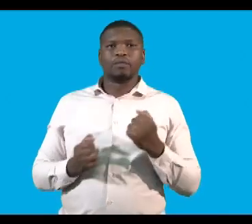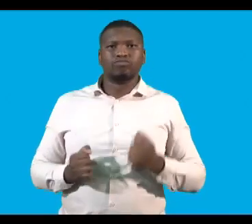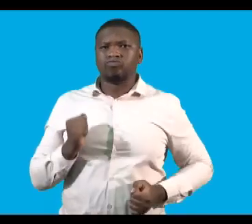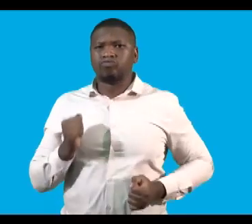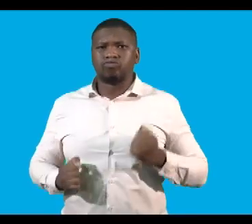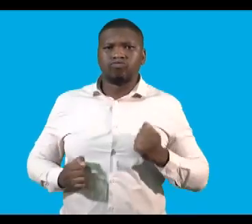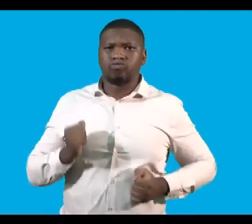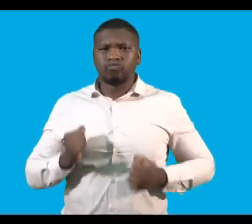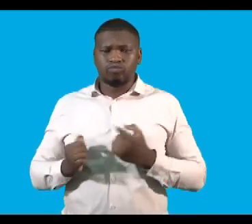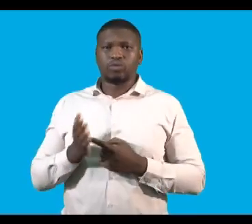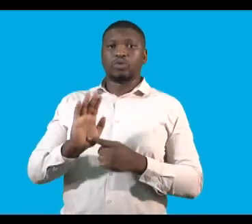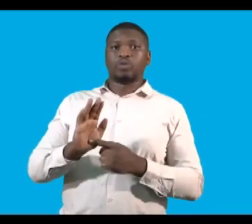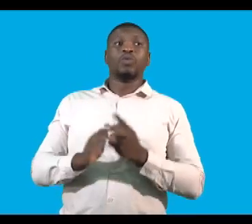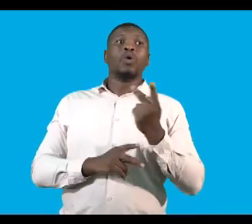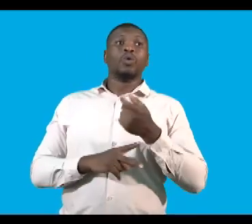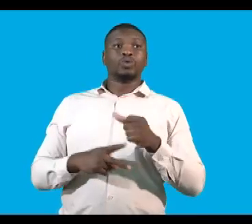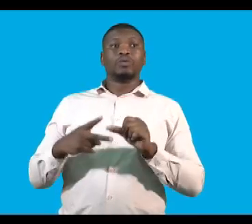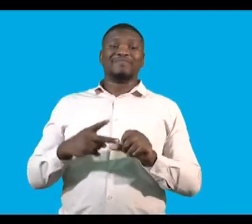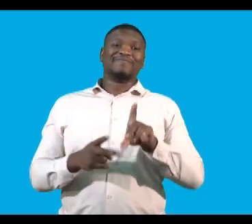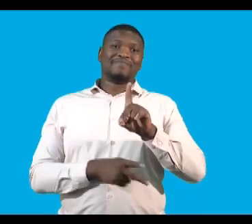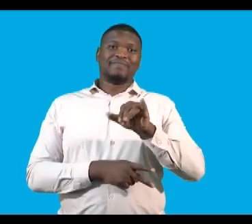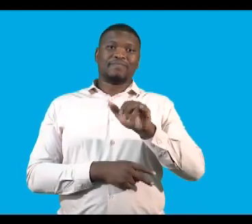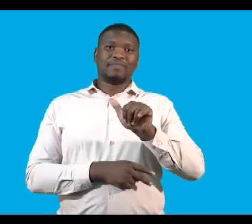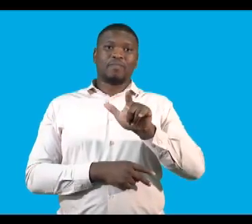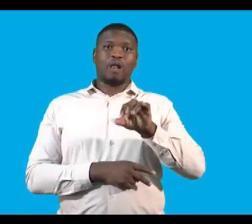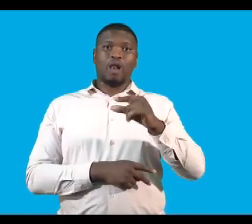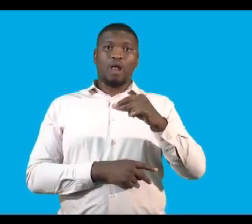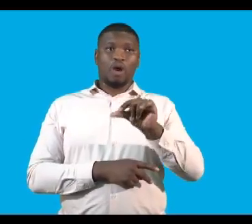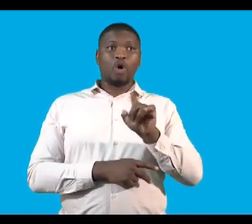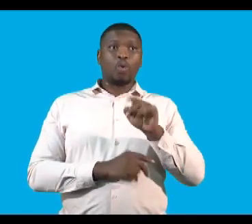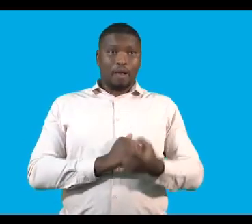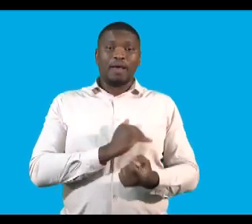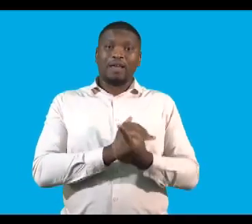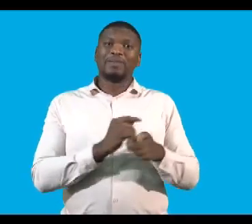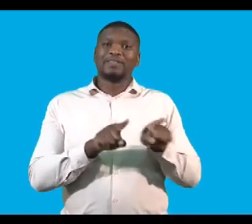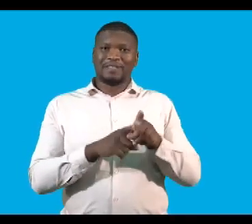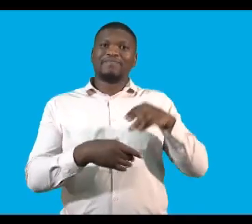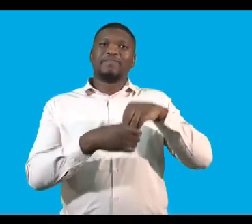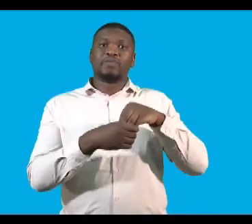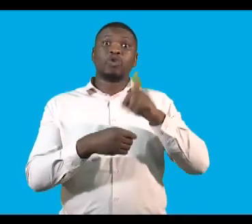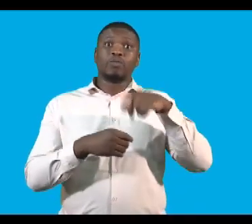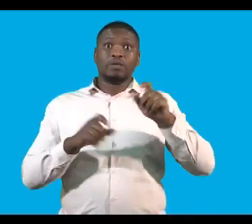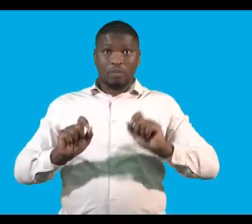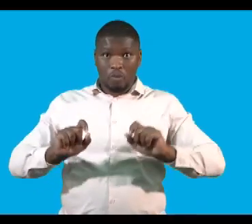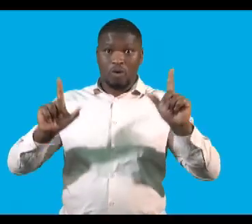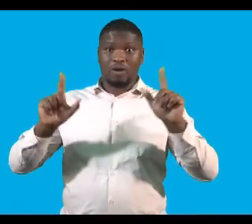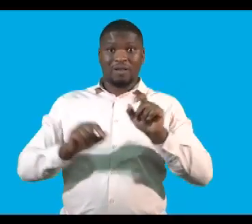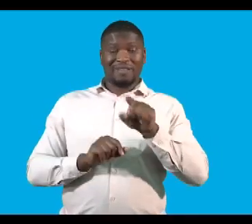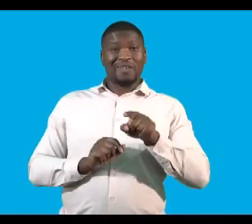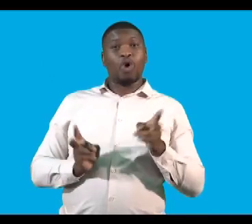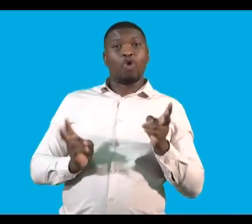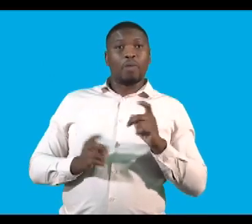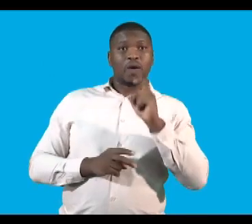running, for example. Then, of course, the dialogue format. You will find dialogue in cartoons. Just be aware that